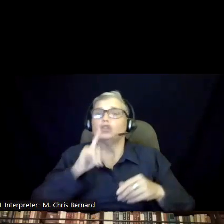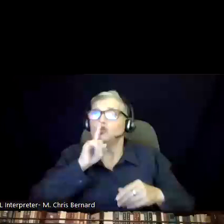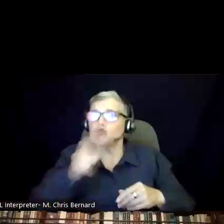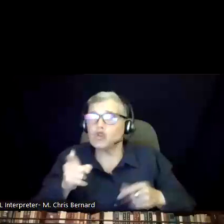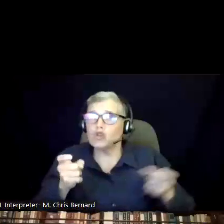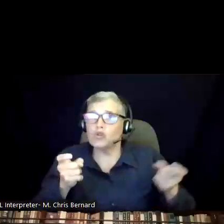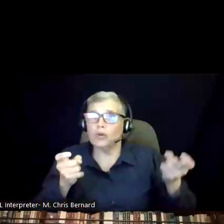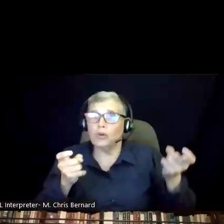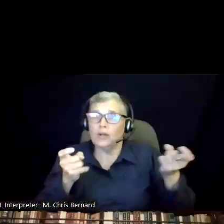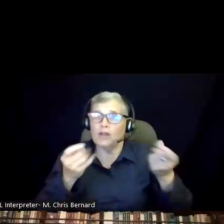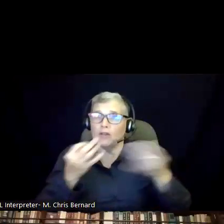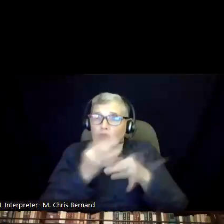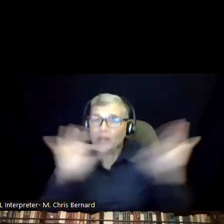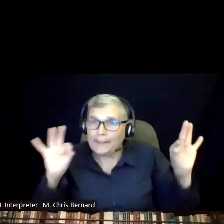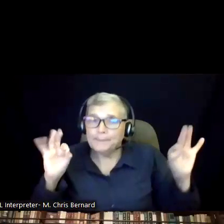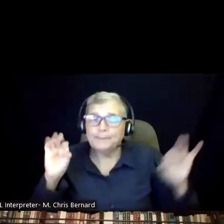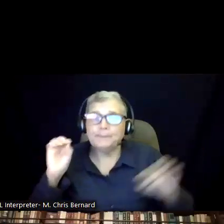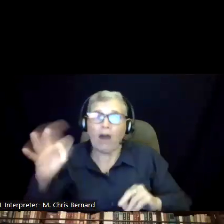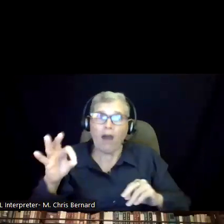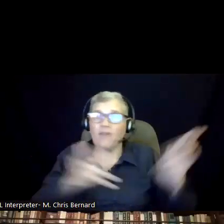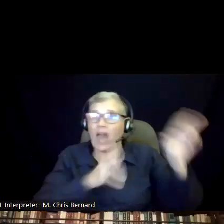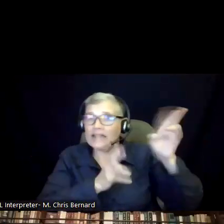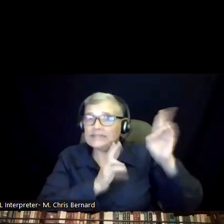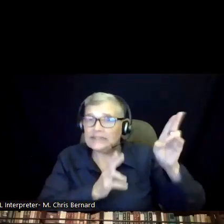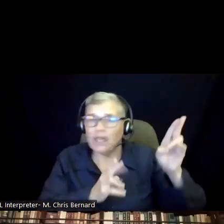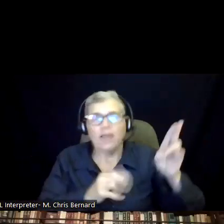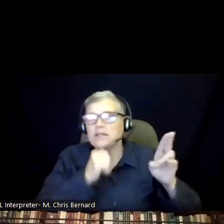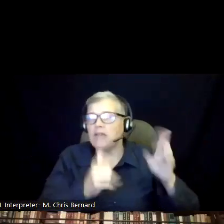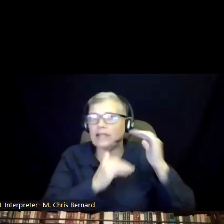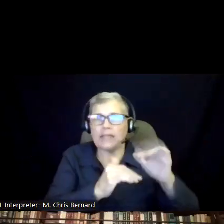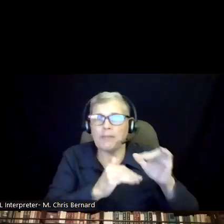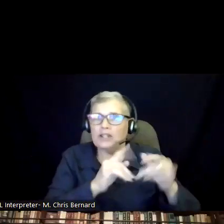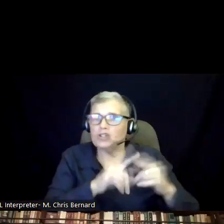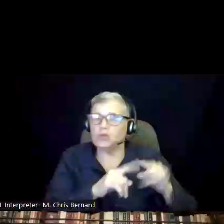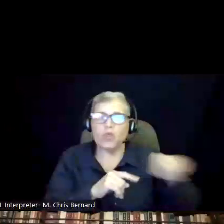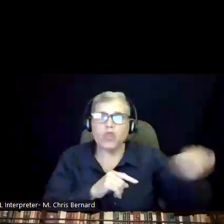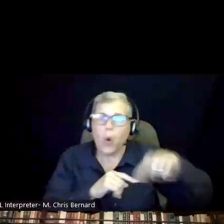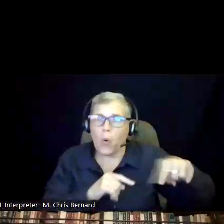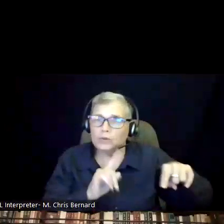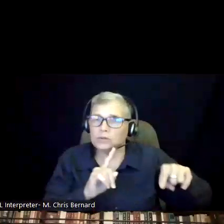isn't necessarily standard if access to those species, access to that wildlife is not